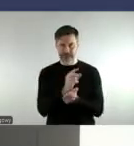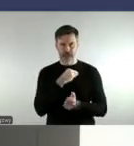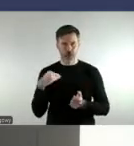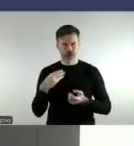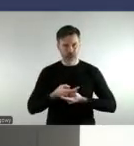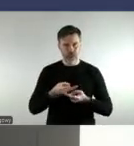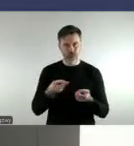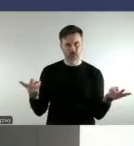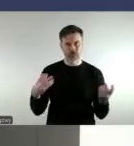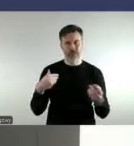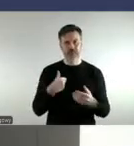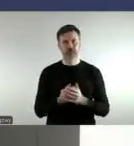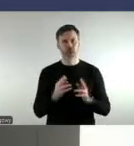media.